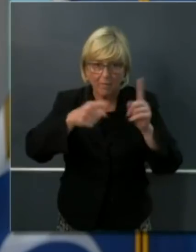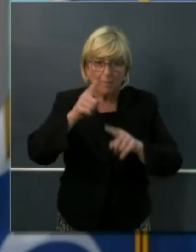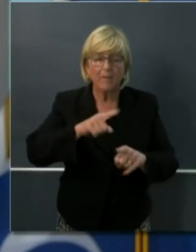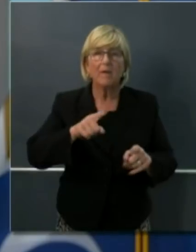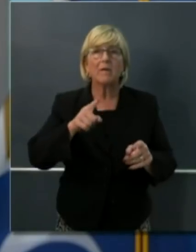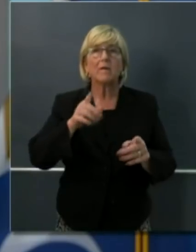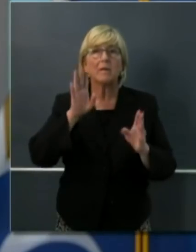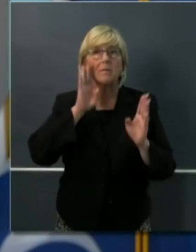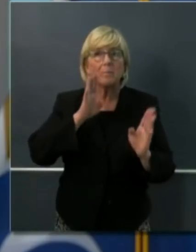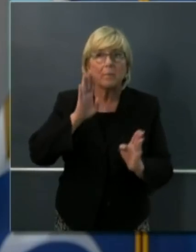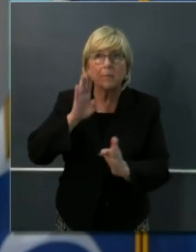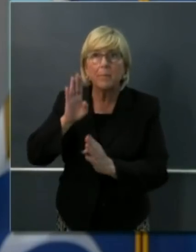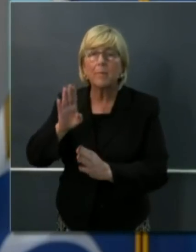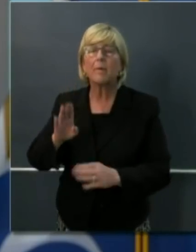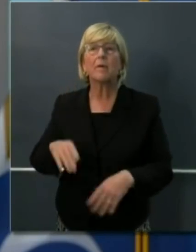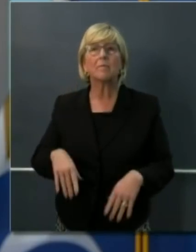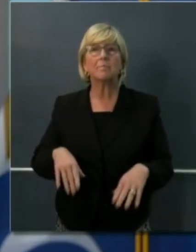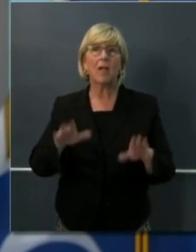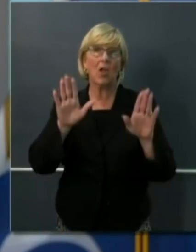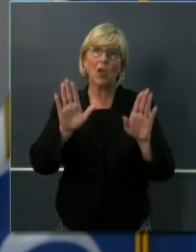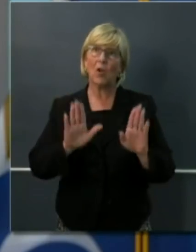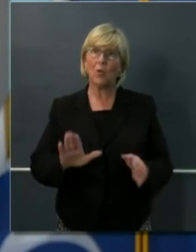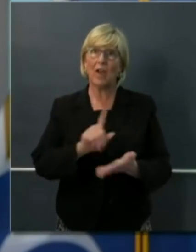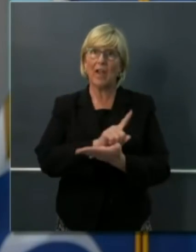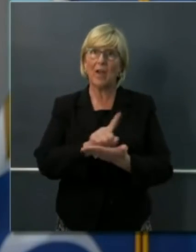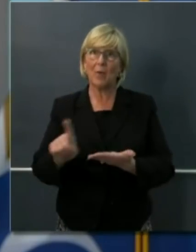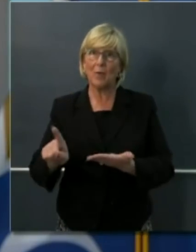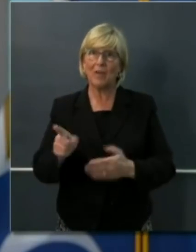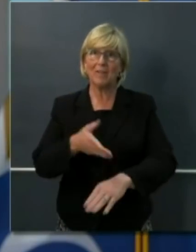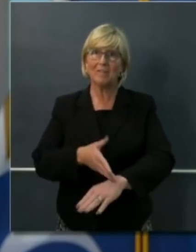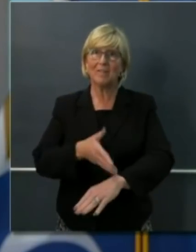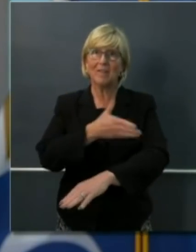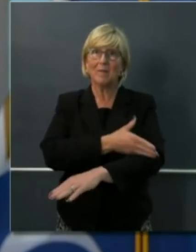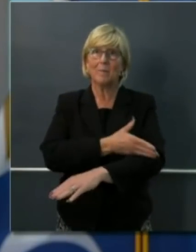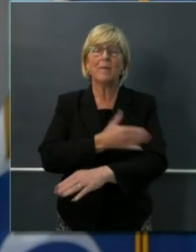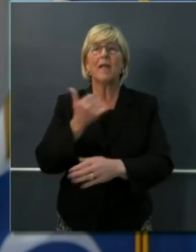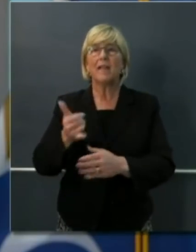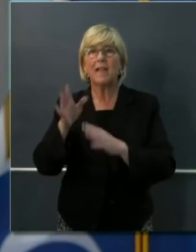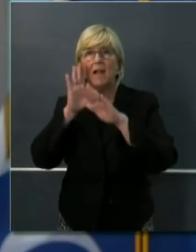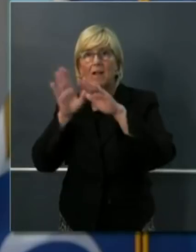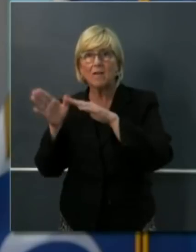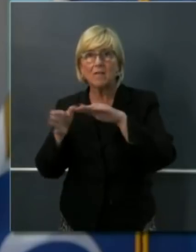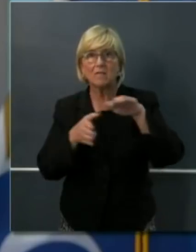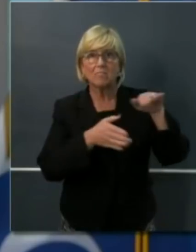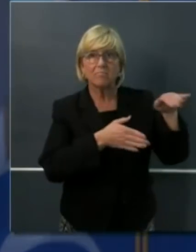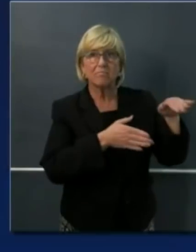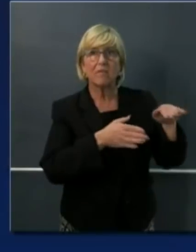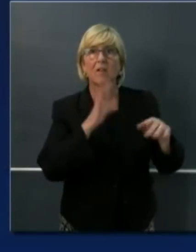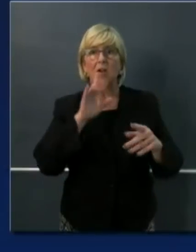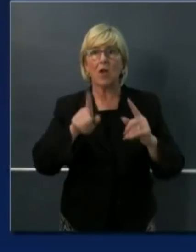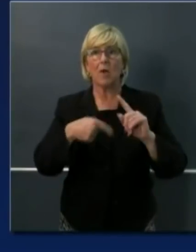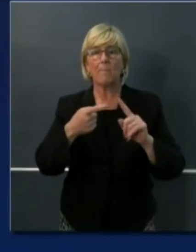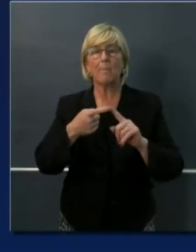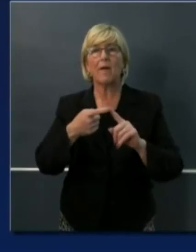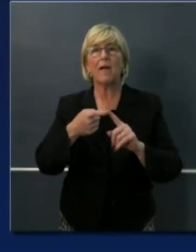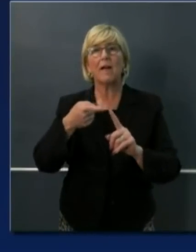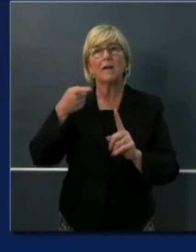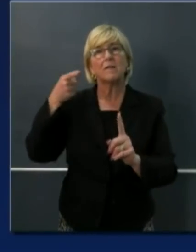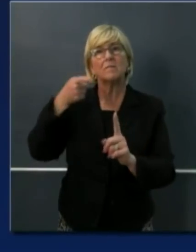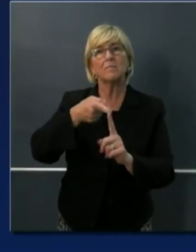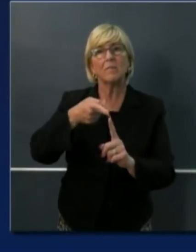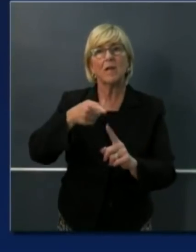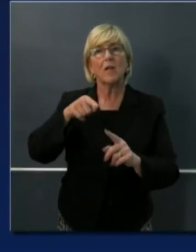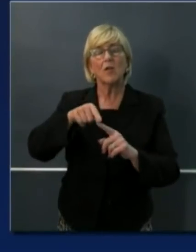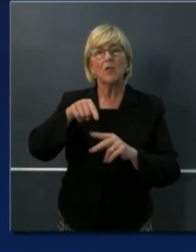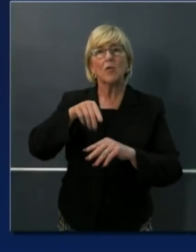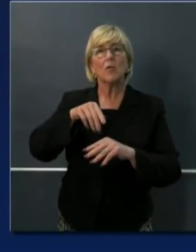been a wonderful week of progress. And now I want to spend a little bit more time talking about that first indicator, our ability to monitor